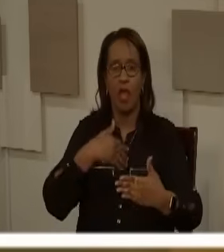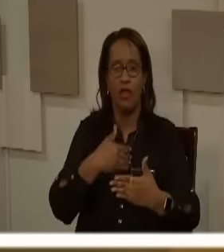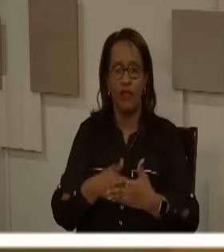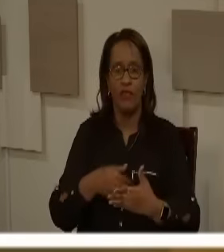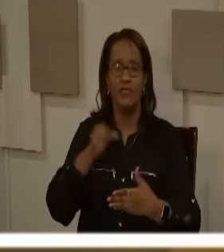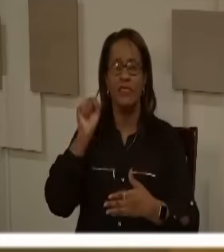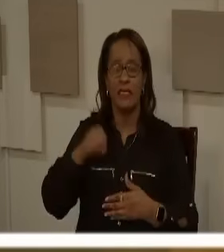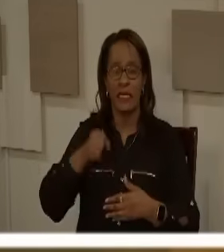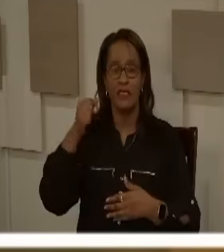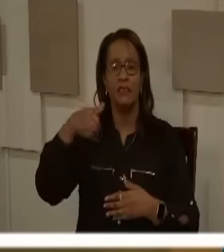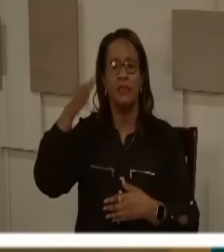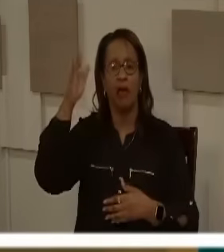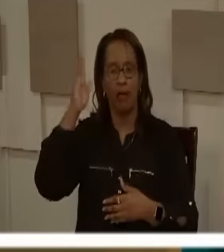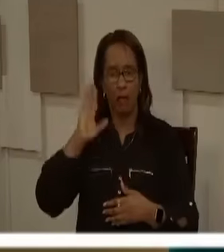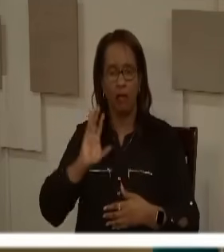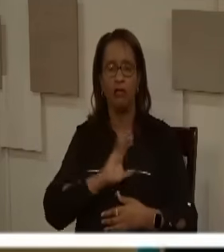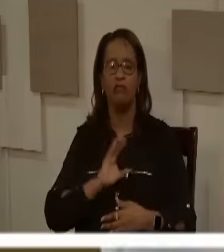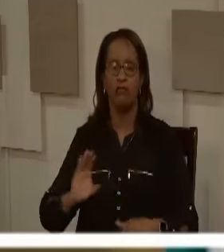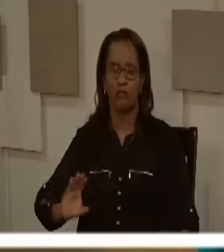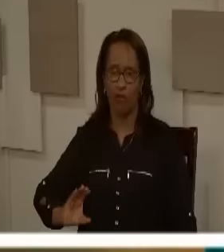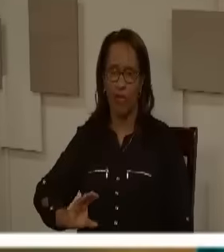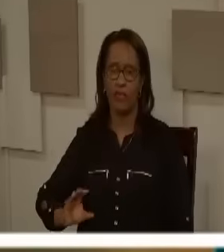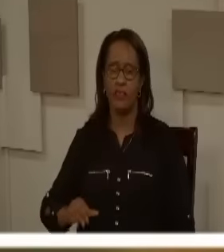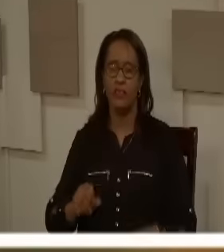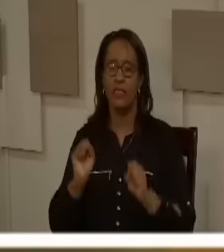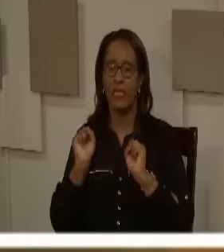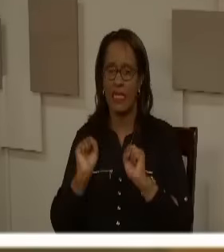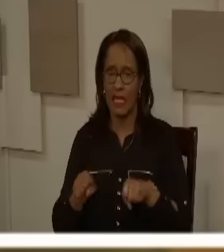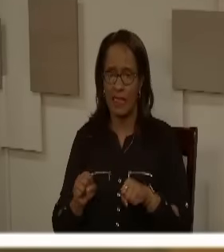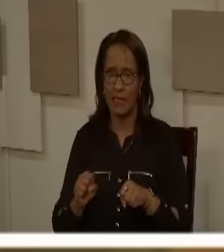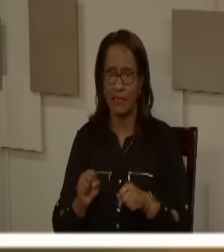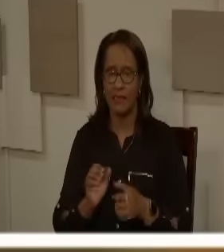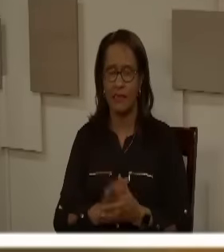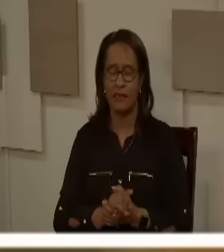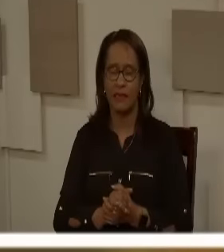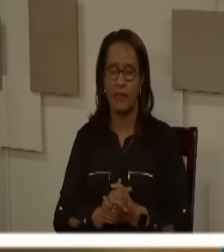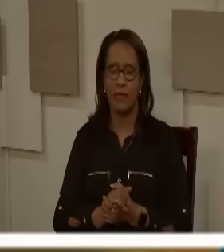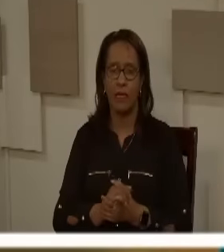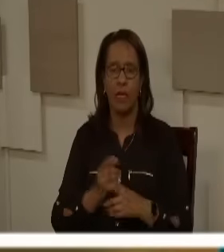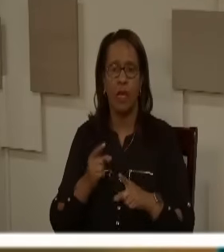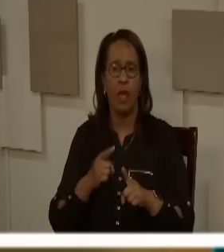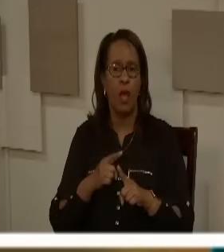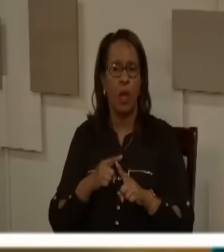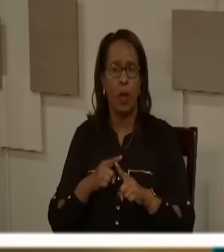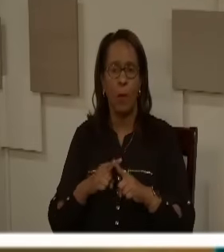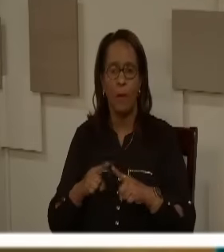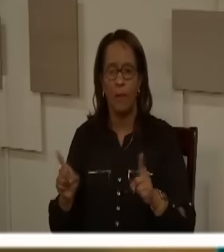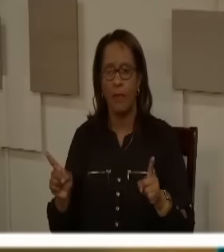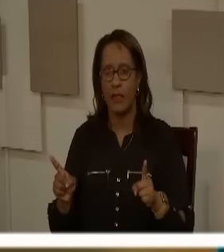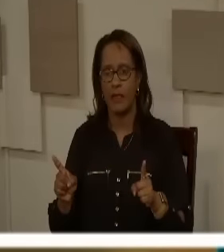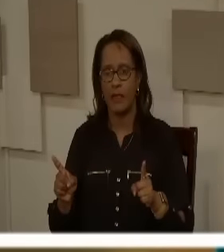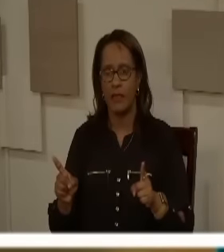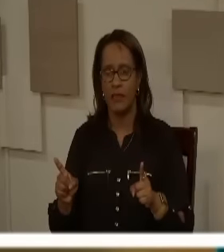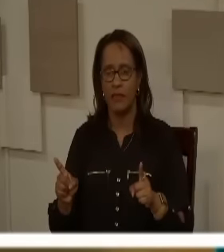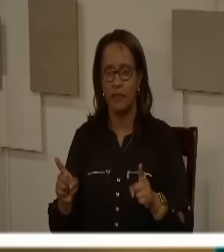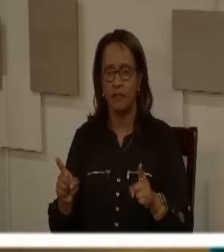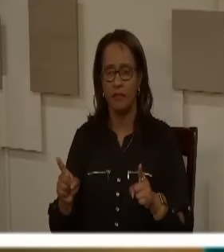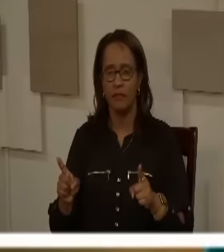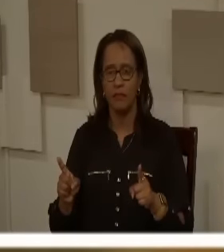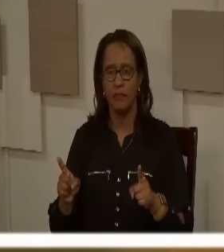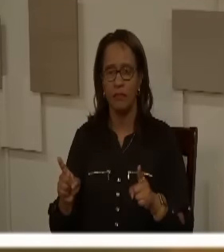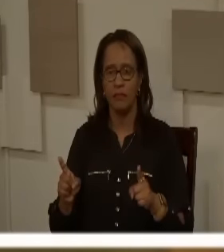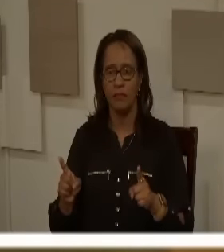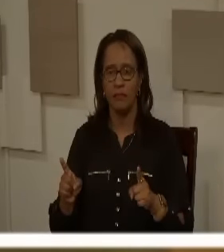When we are in progress still, well, you know, we have one confession here,